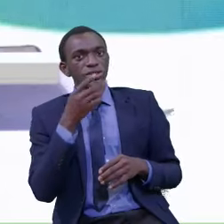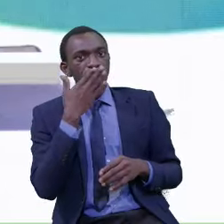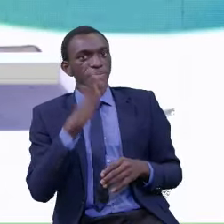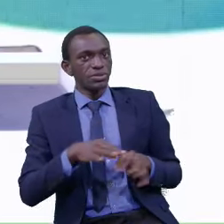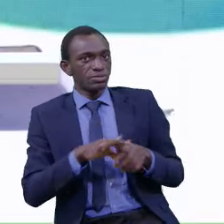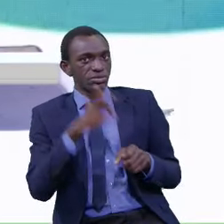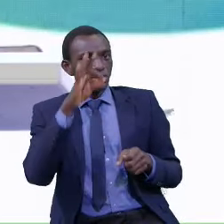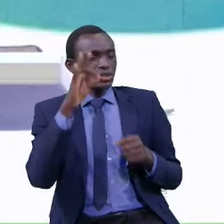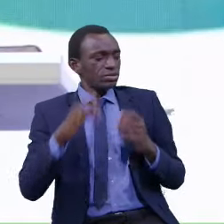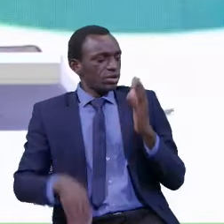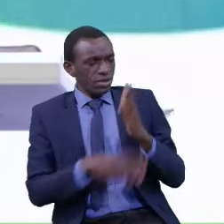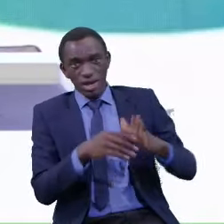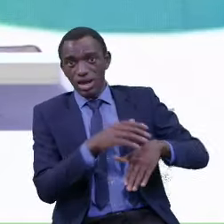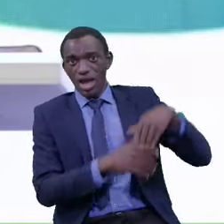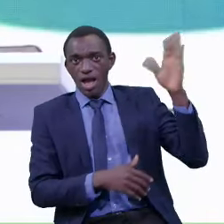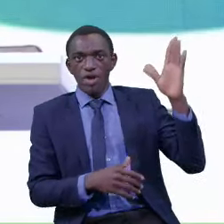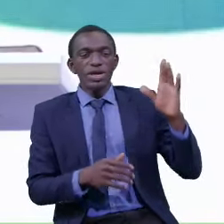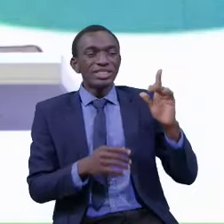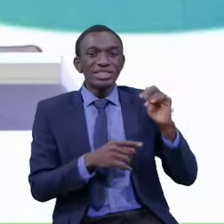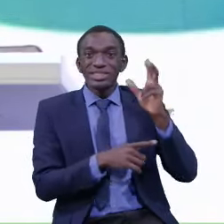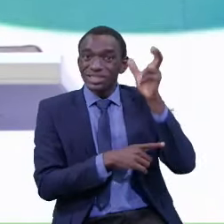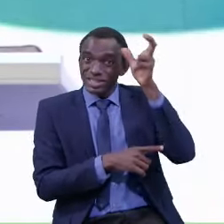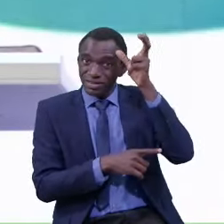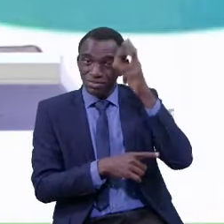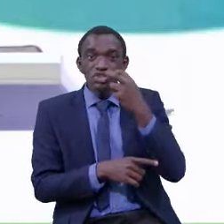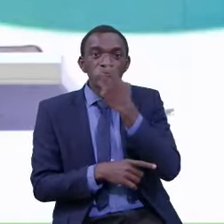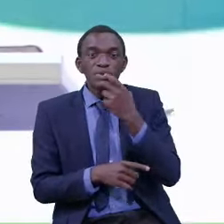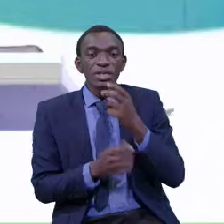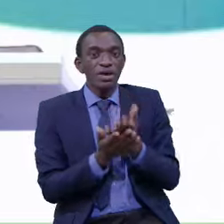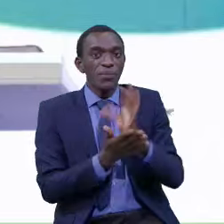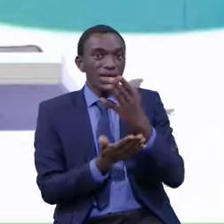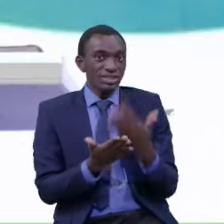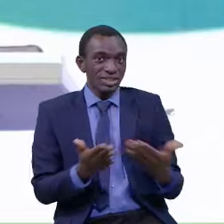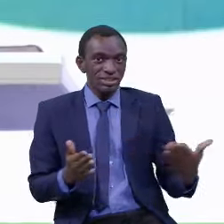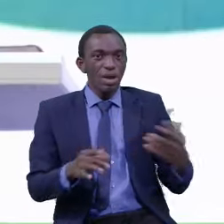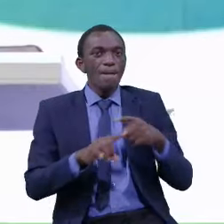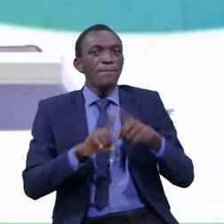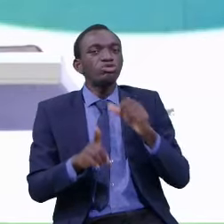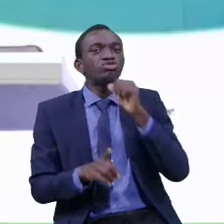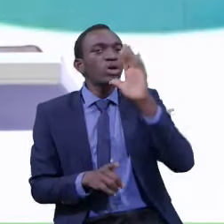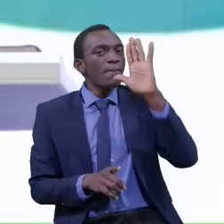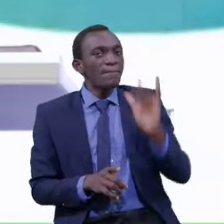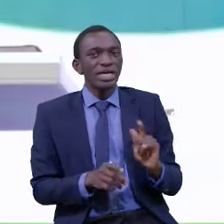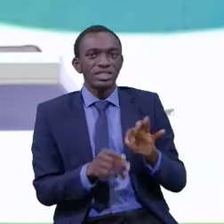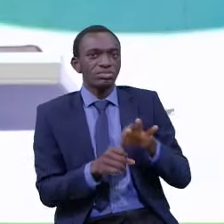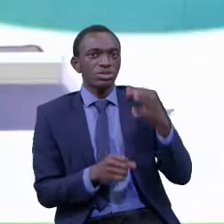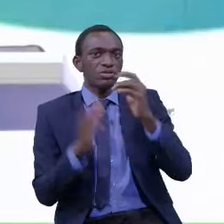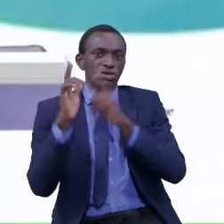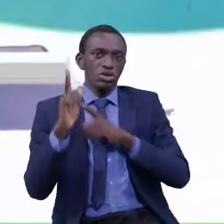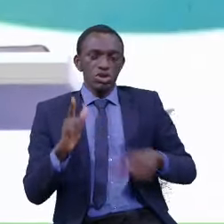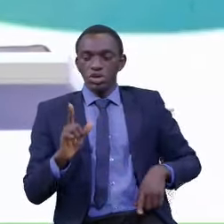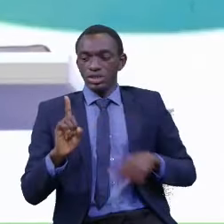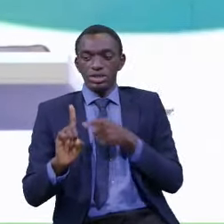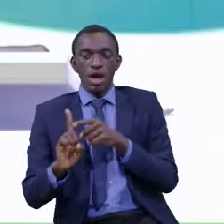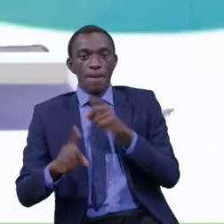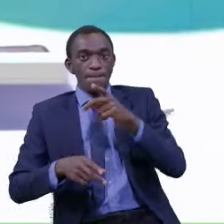the right thing, but it wasn't by the Spirit of the Lord, and he cast him out. And think